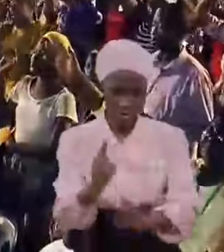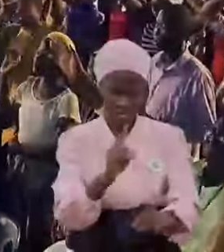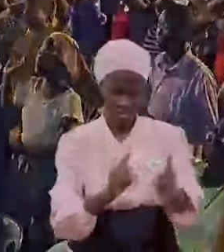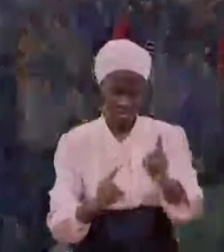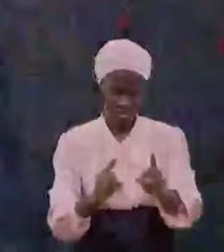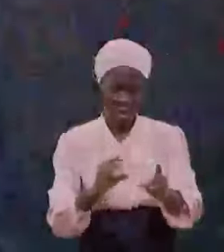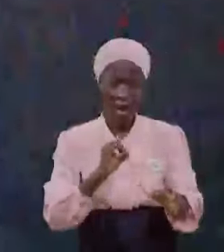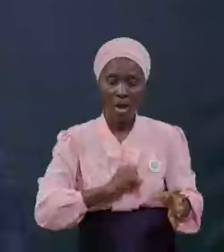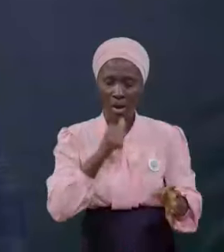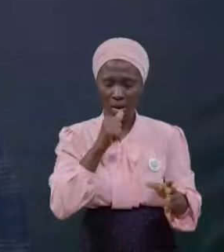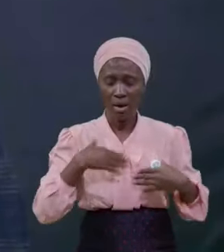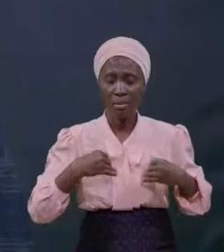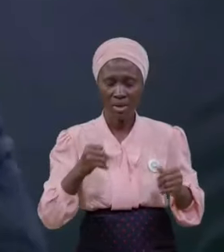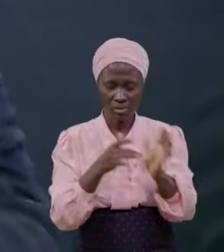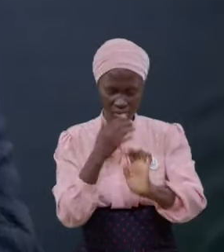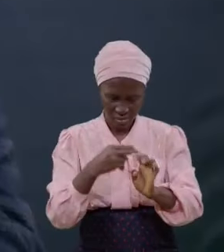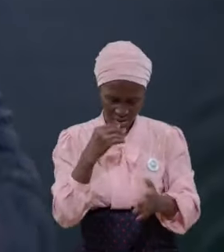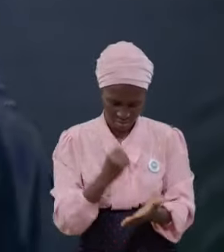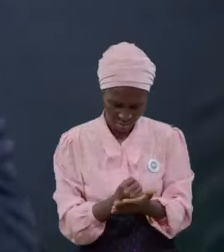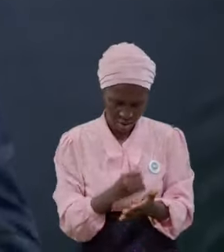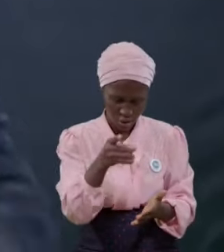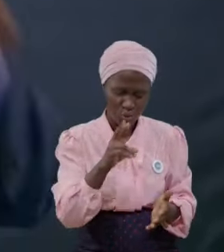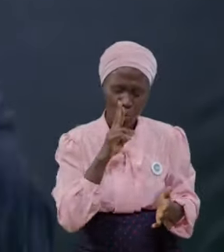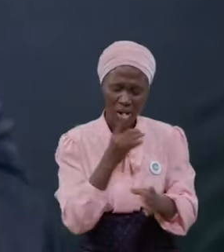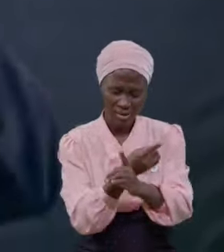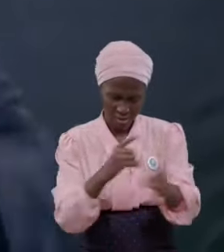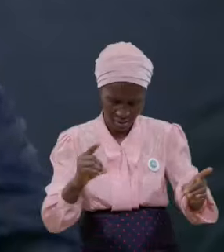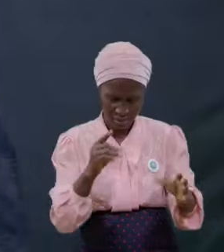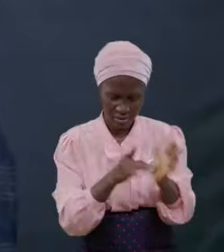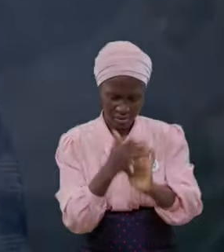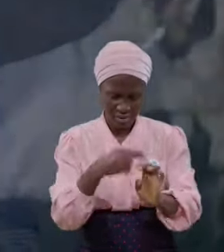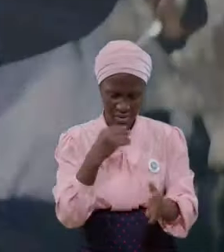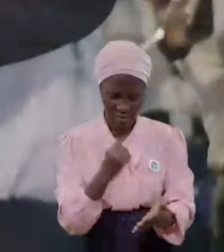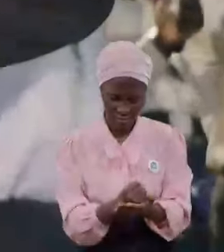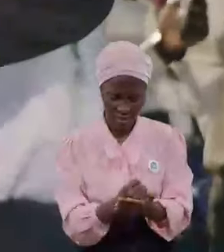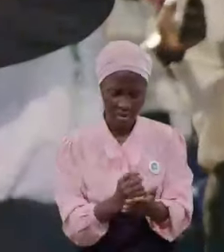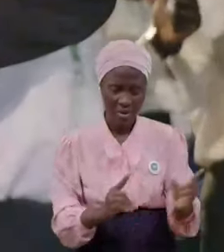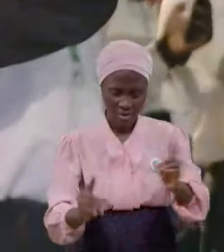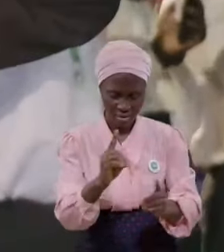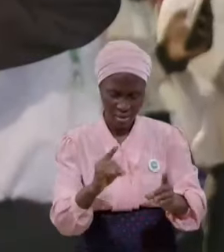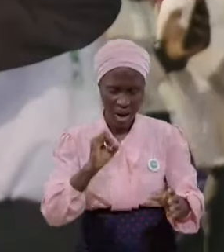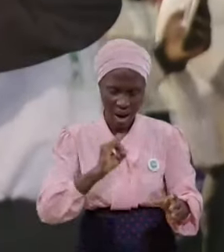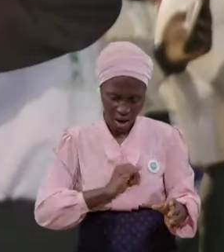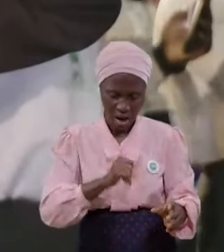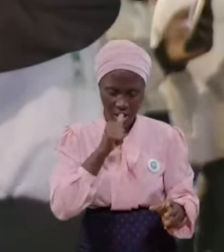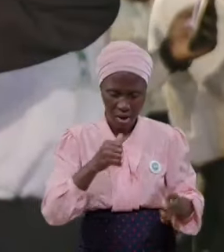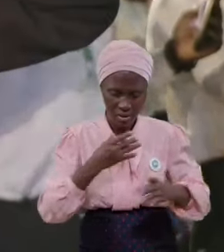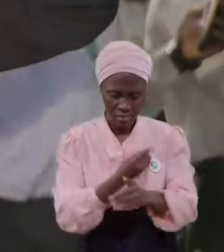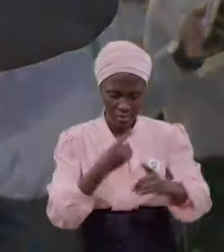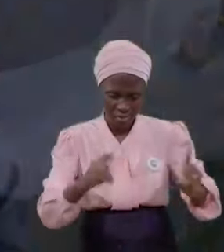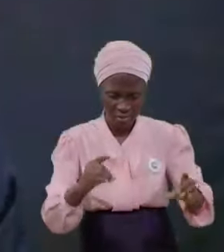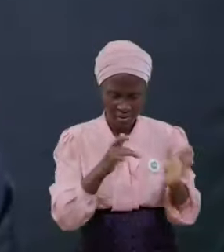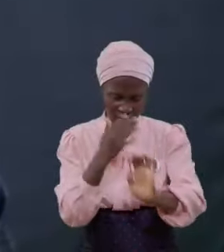You are delivered. I am delivered. You have